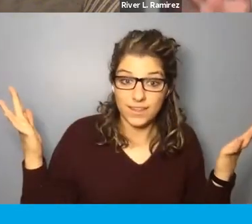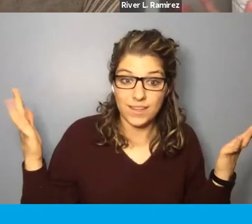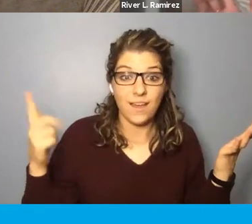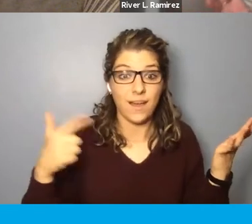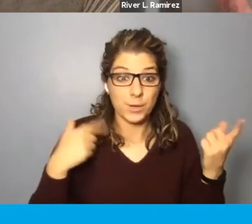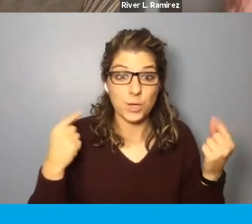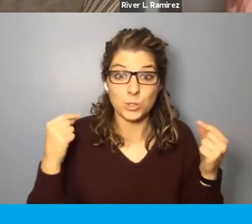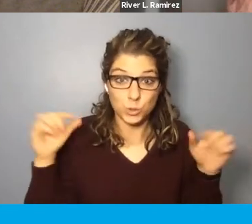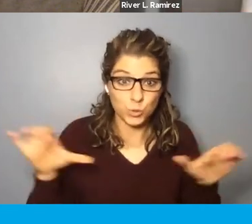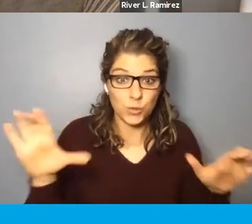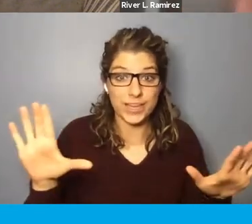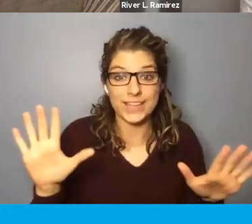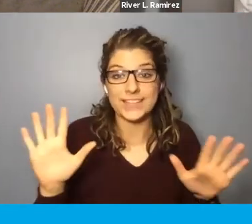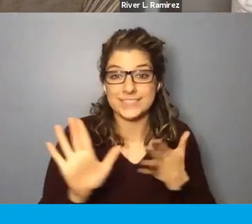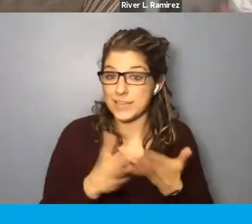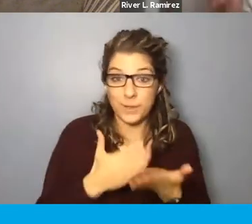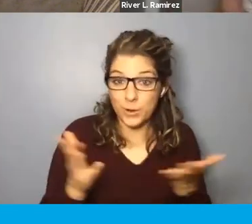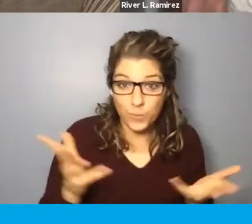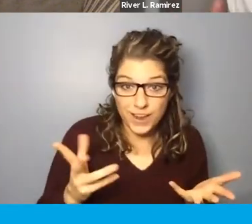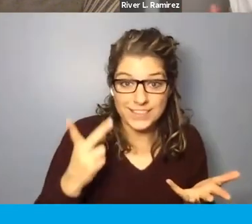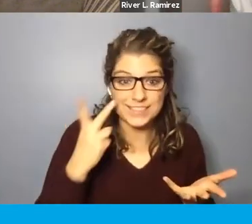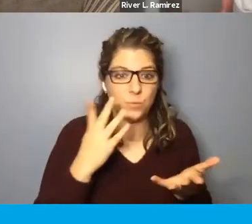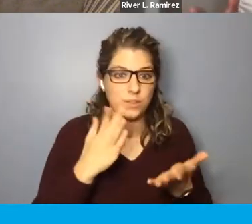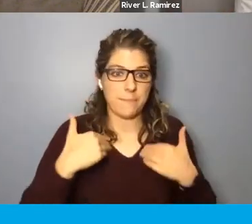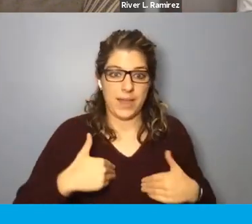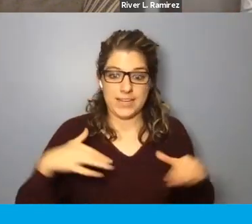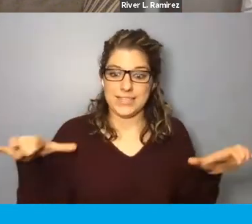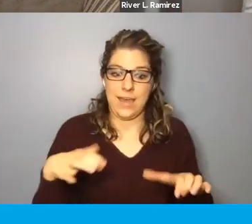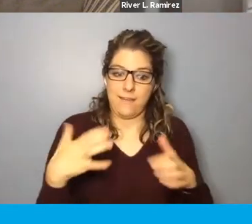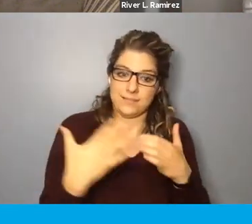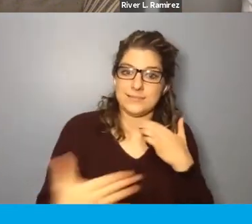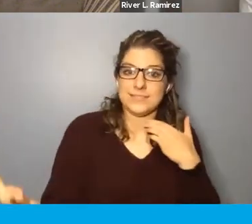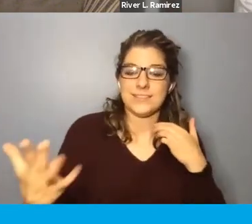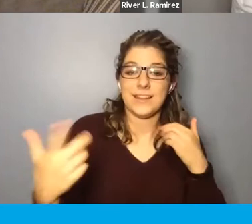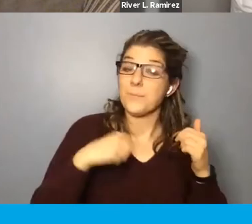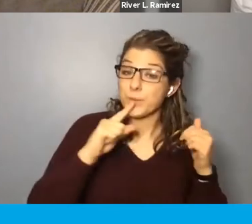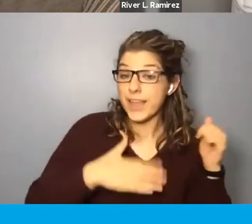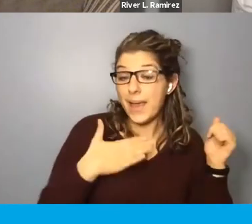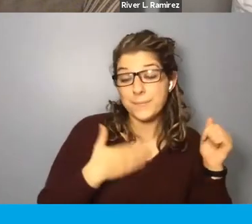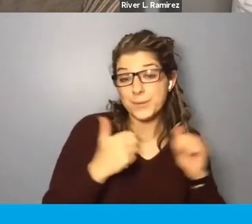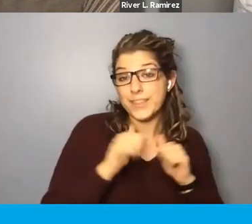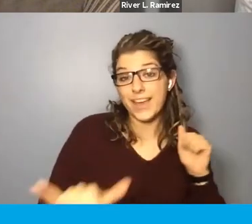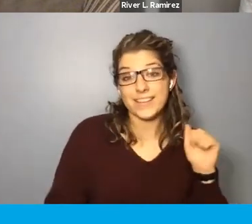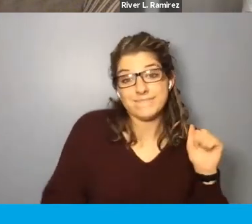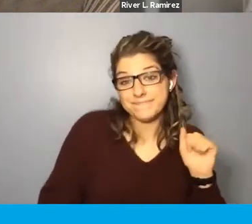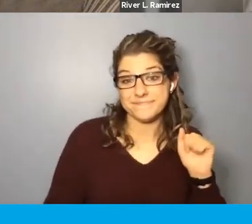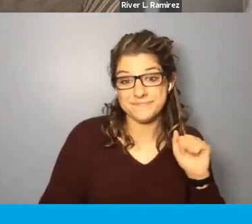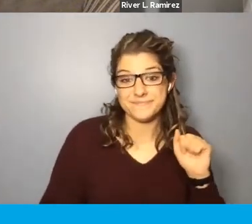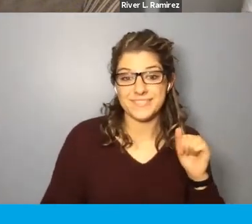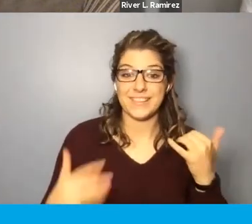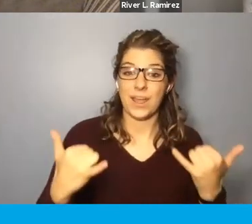do it. Let's see what this body does. And I'm really happy with it. And that's now it's like